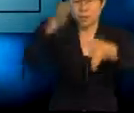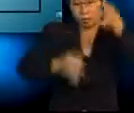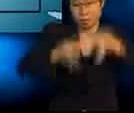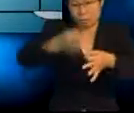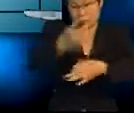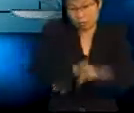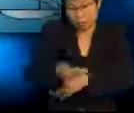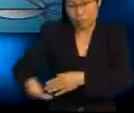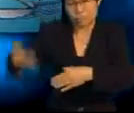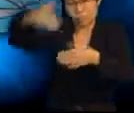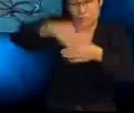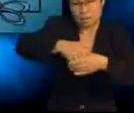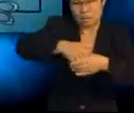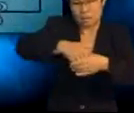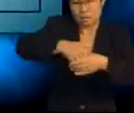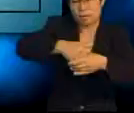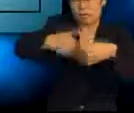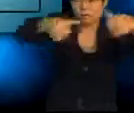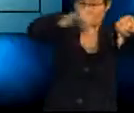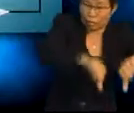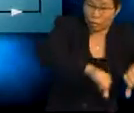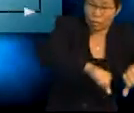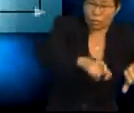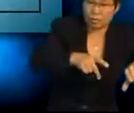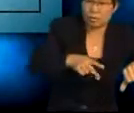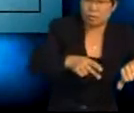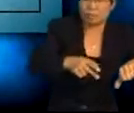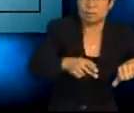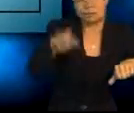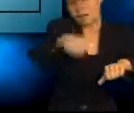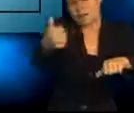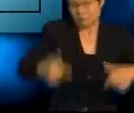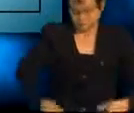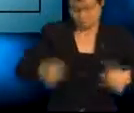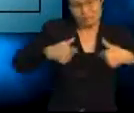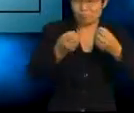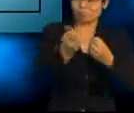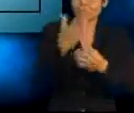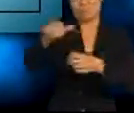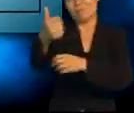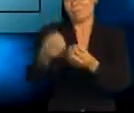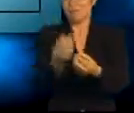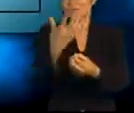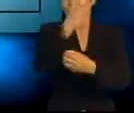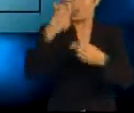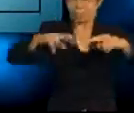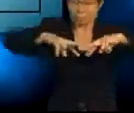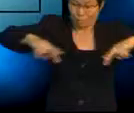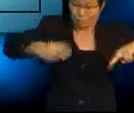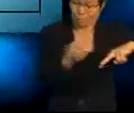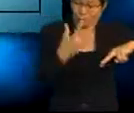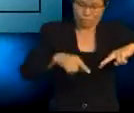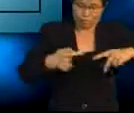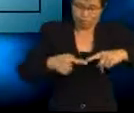a component in the circuit fails, the others stay lit. This is because a parallel